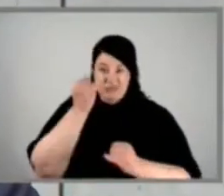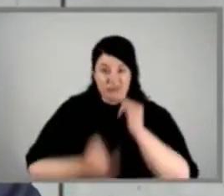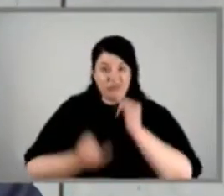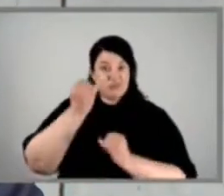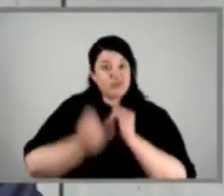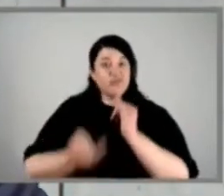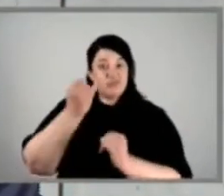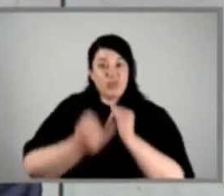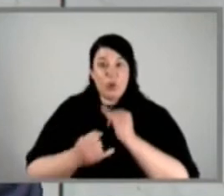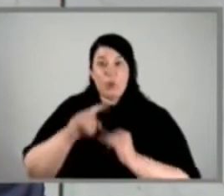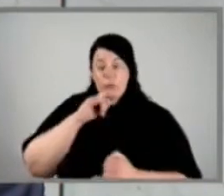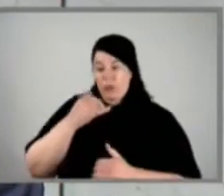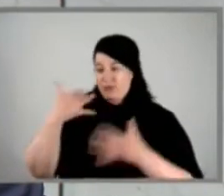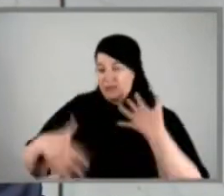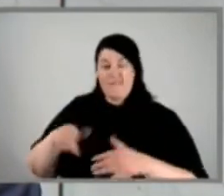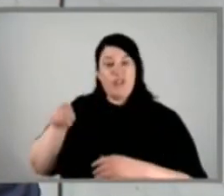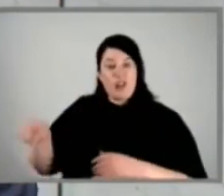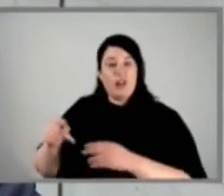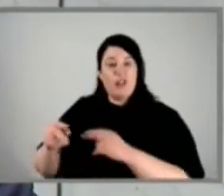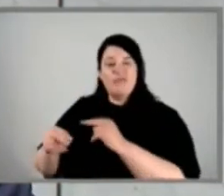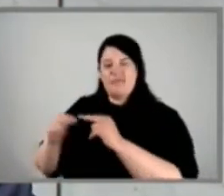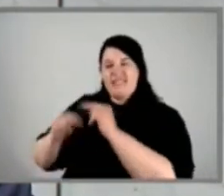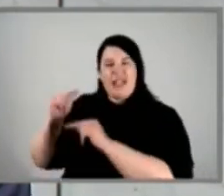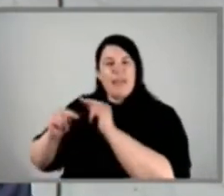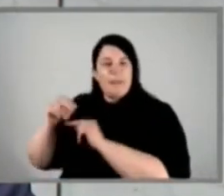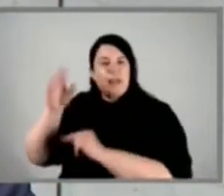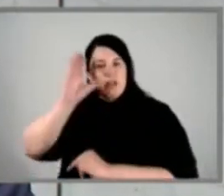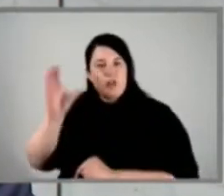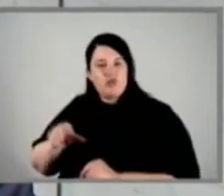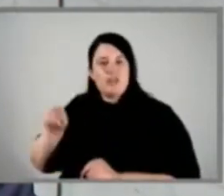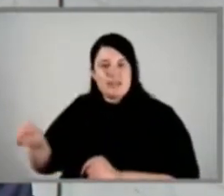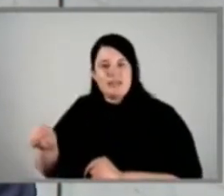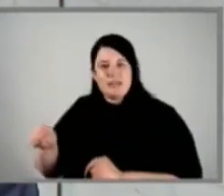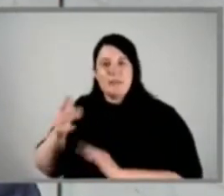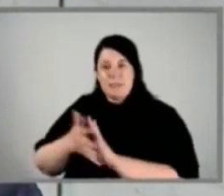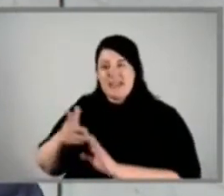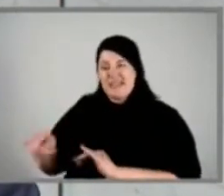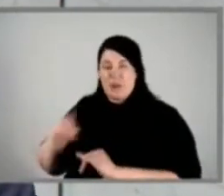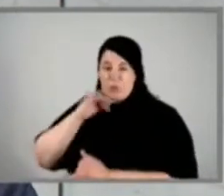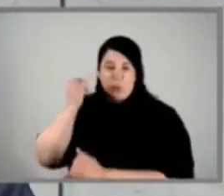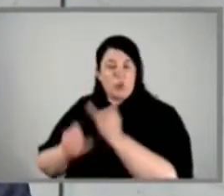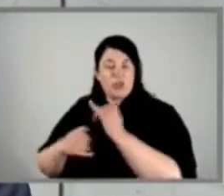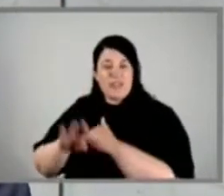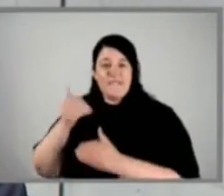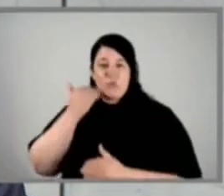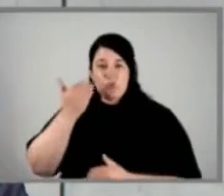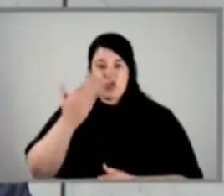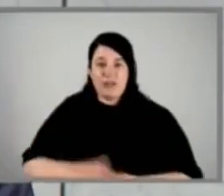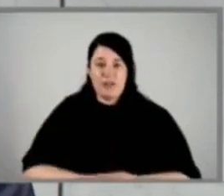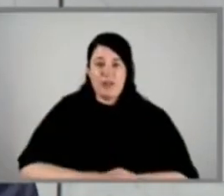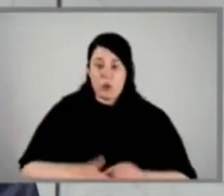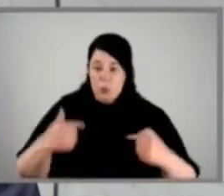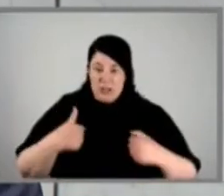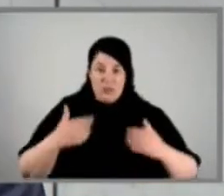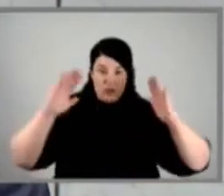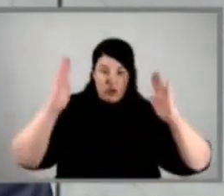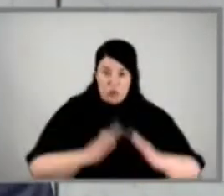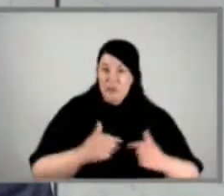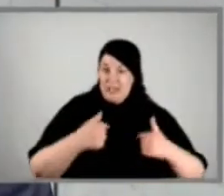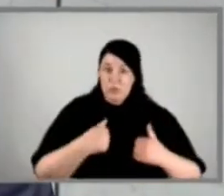countries. That is what is going to continue to see emissions rise into the future. Developed countries, we're reducing our emissions. We're signatories to